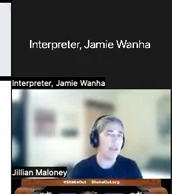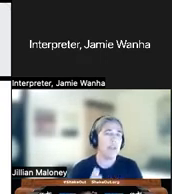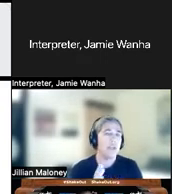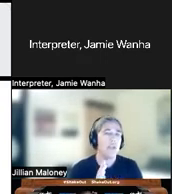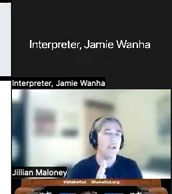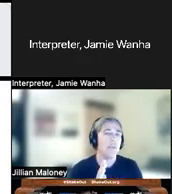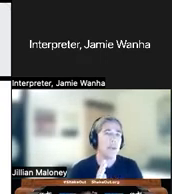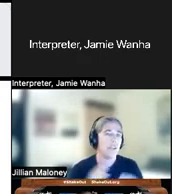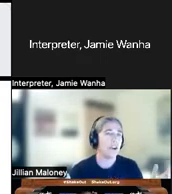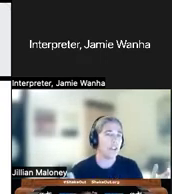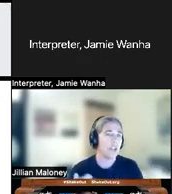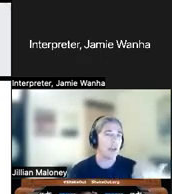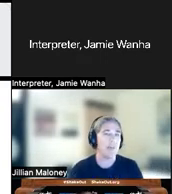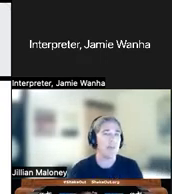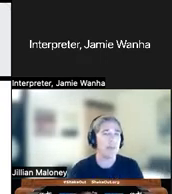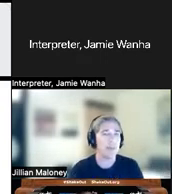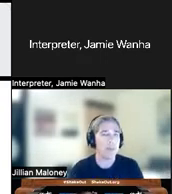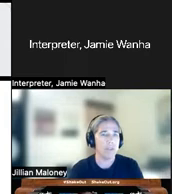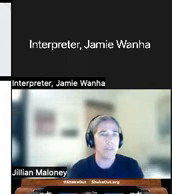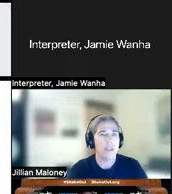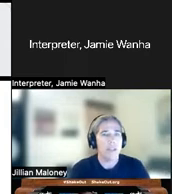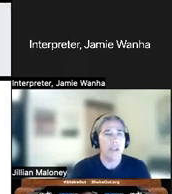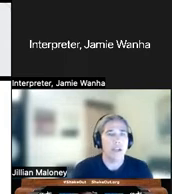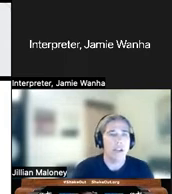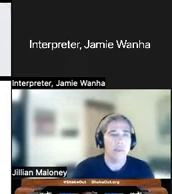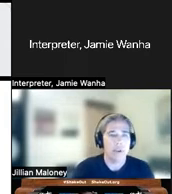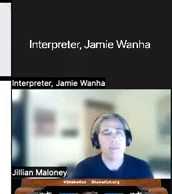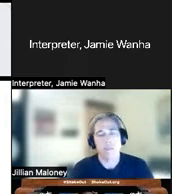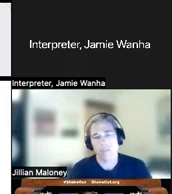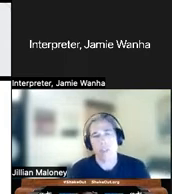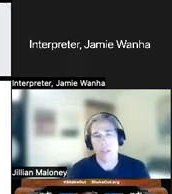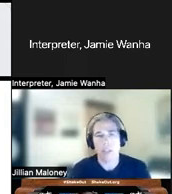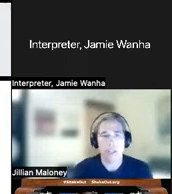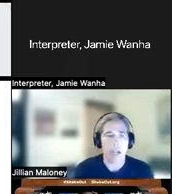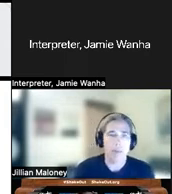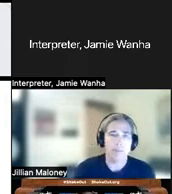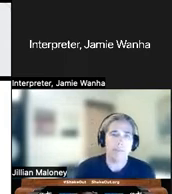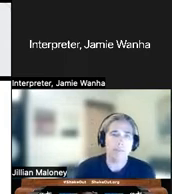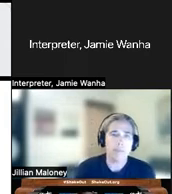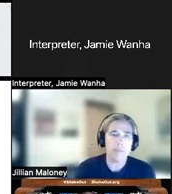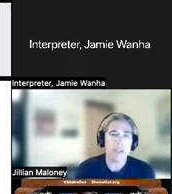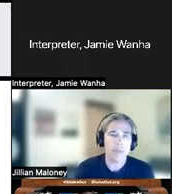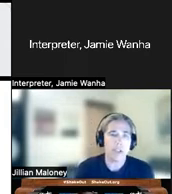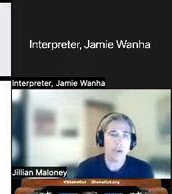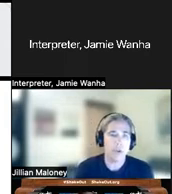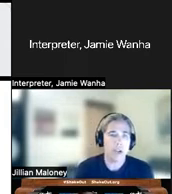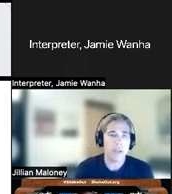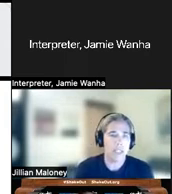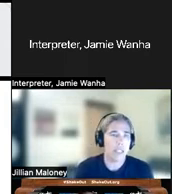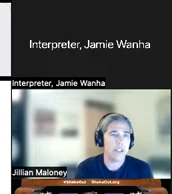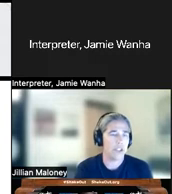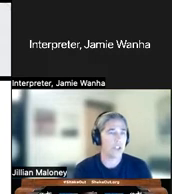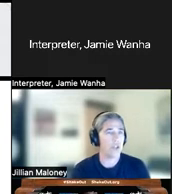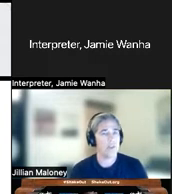the gap, and with a larger gap, it probably won't. Or it's less likely to happen. So on the